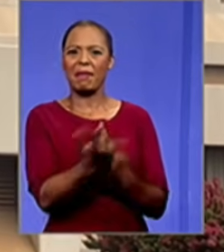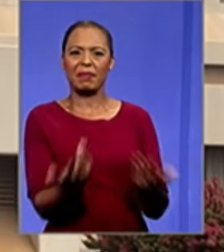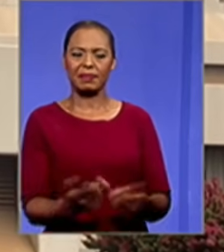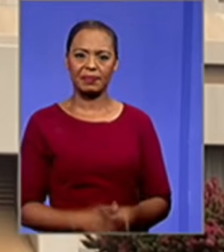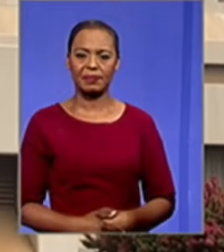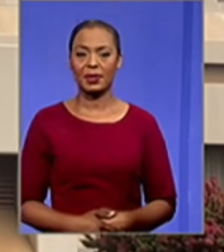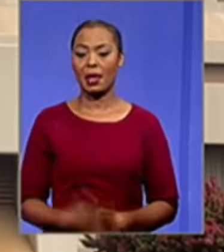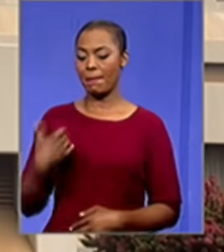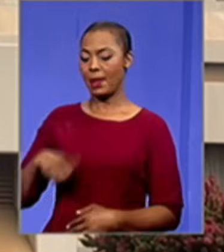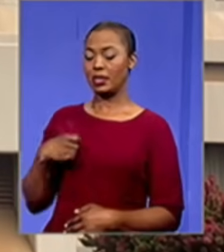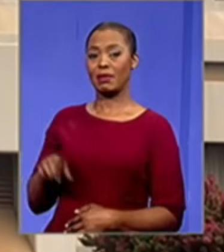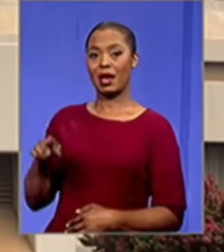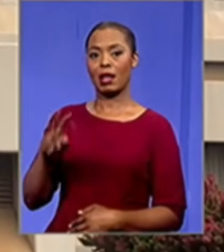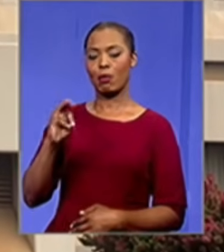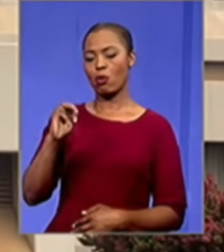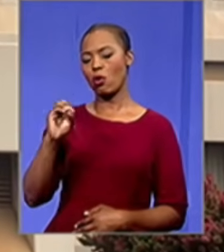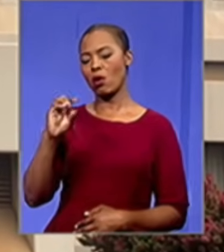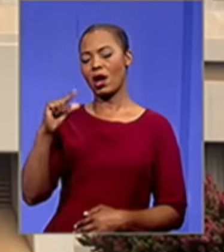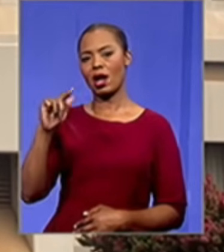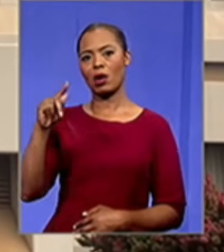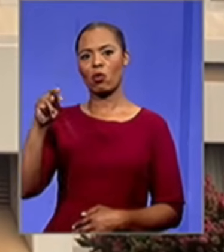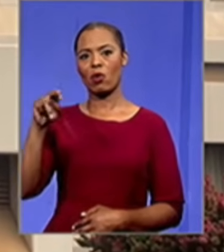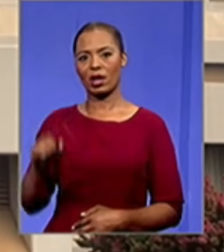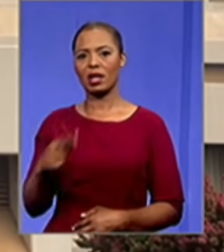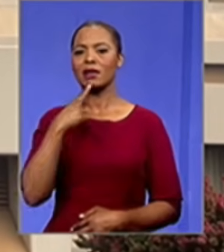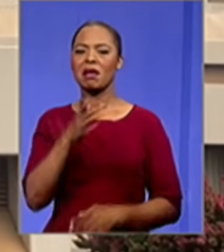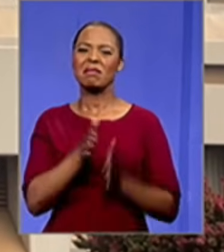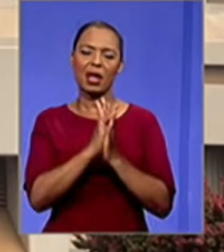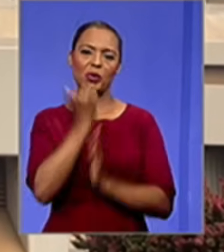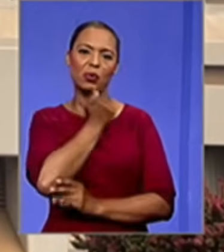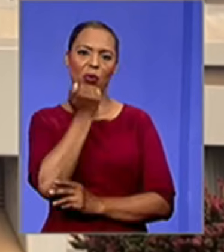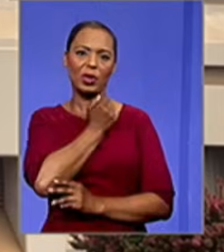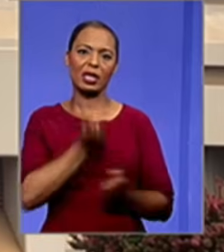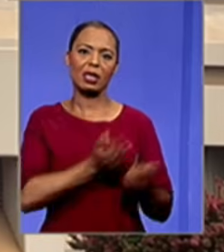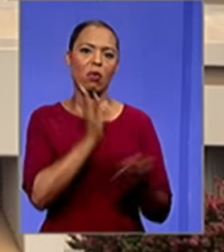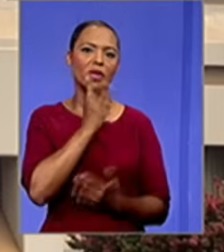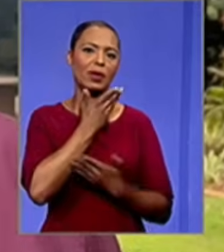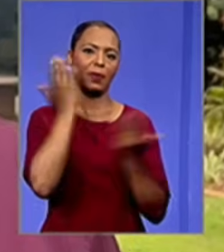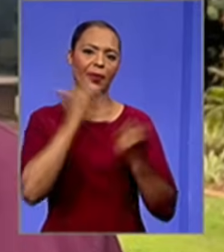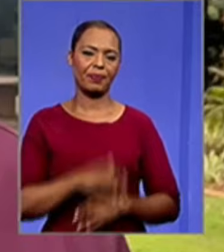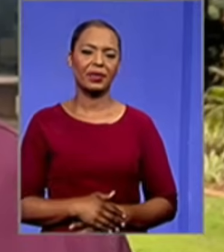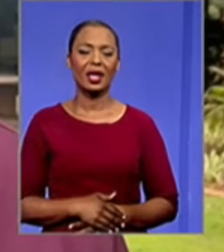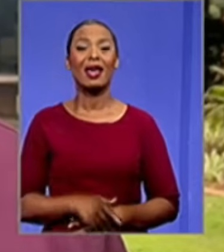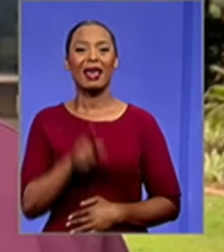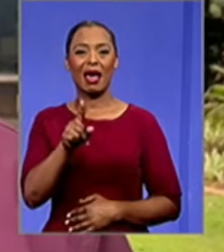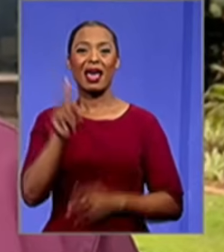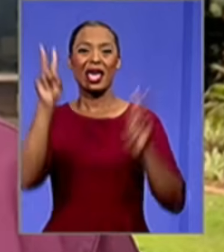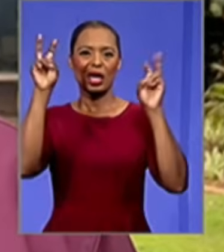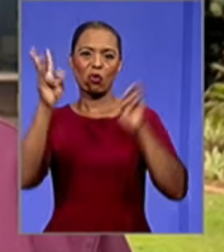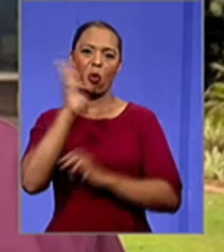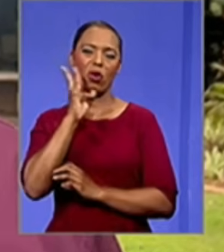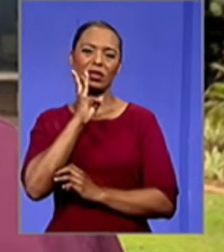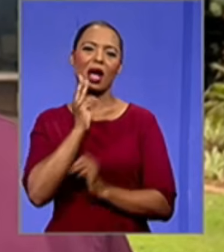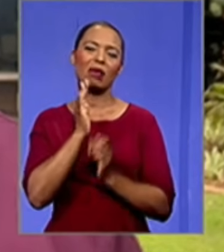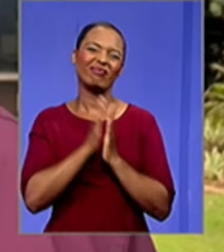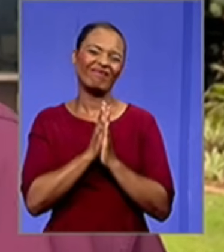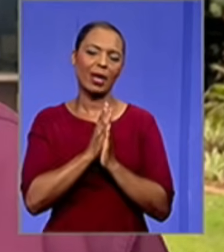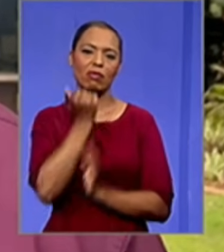wa Mogalakwena go petse badudi tshwarelo malebana le go se ba abele meetse. Mo tabeng ya metsi re gopala tshwarelo kudu go badudi